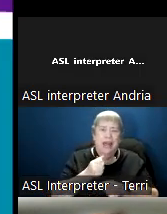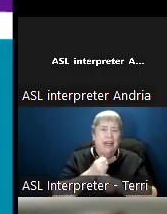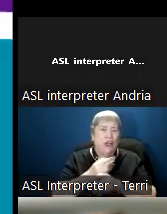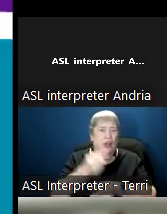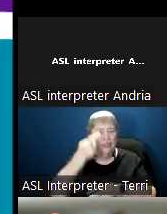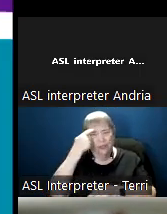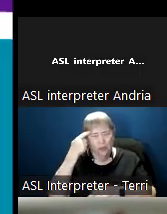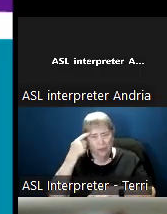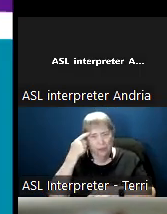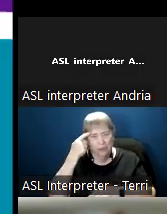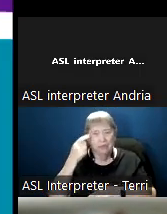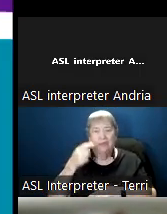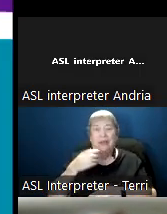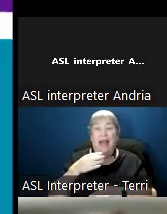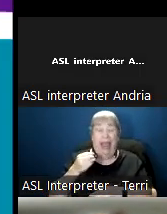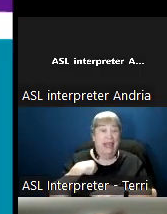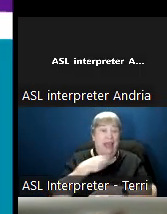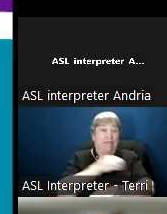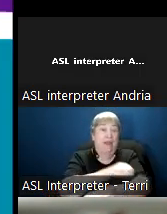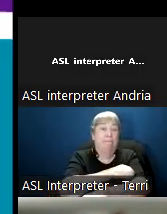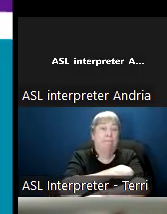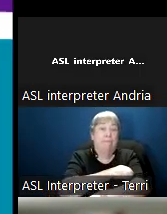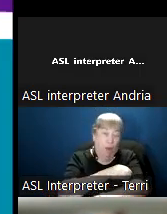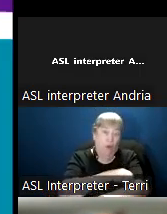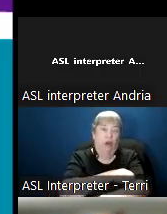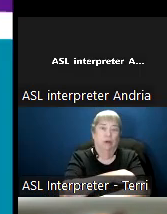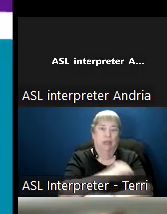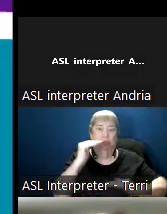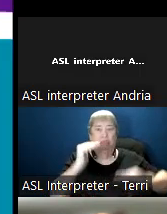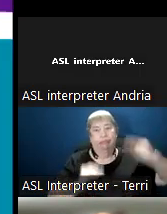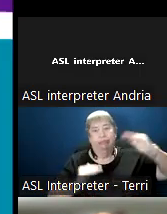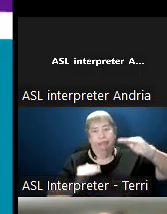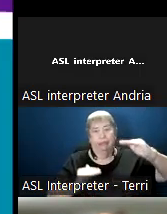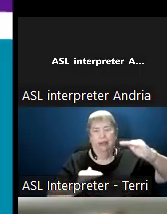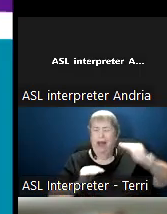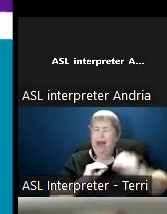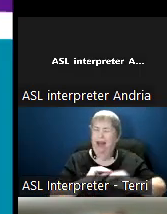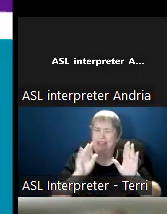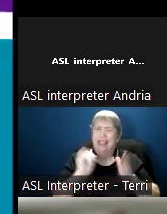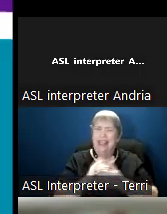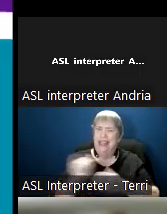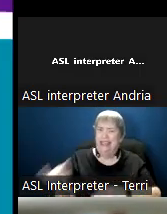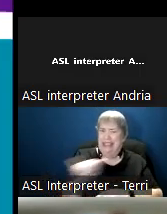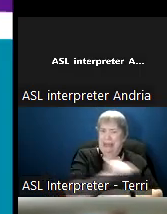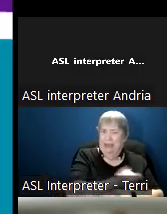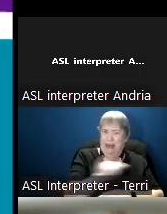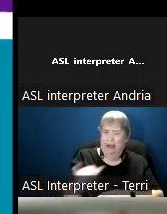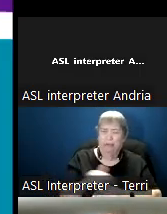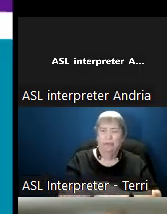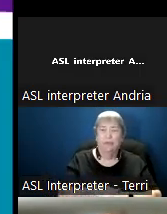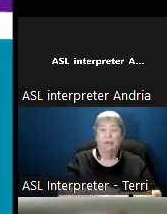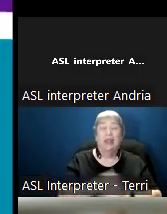whether you know the person or not, there is a power disparity. Yes, Sherry, these are absolutely similarities. What are some of